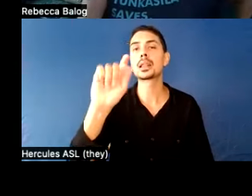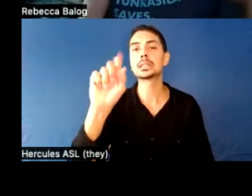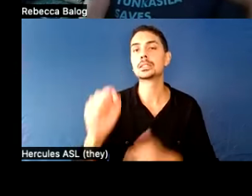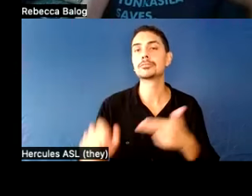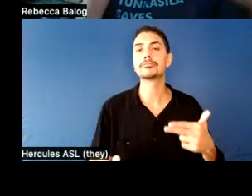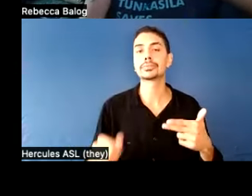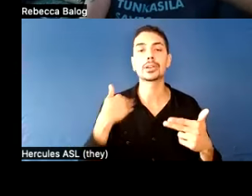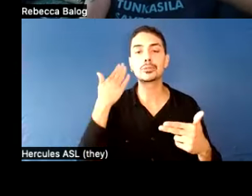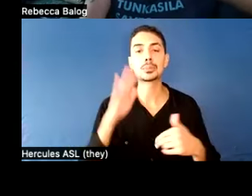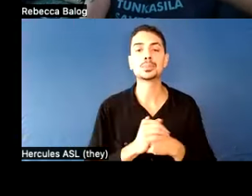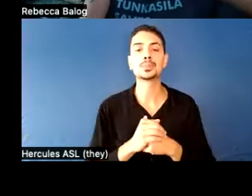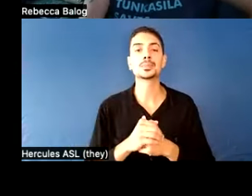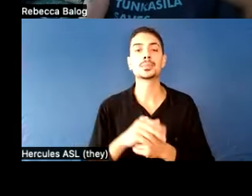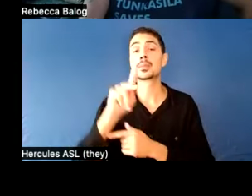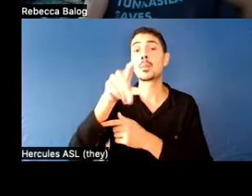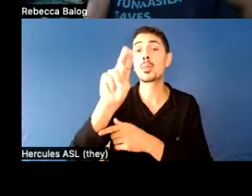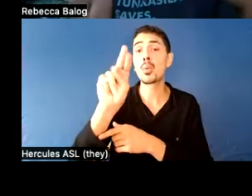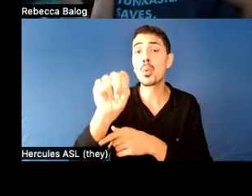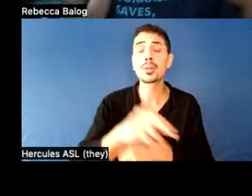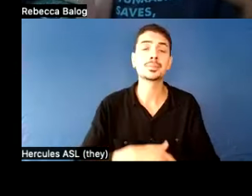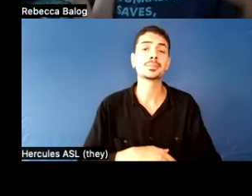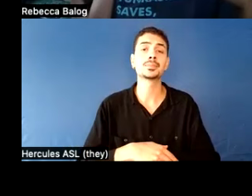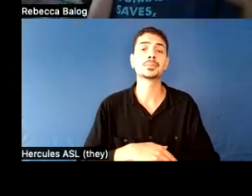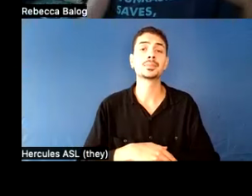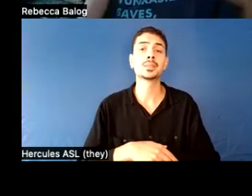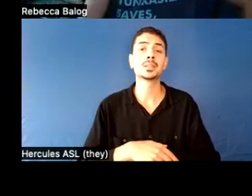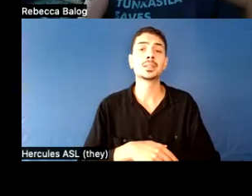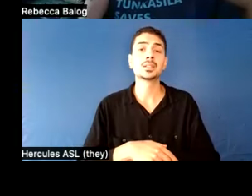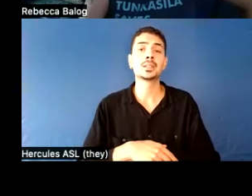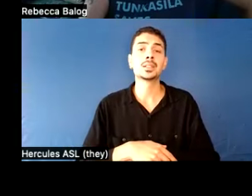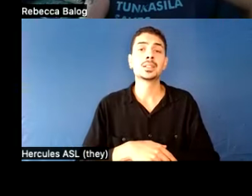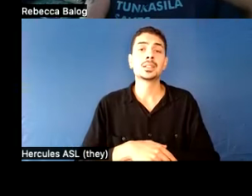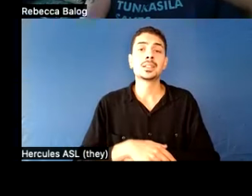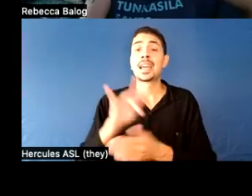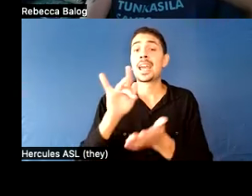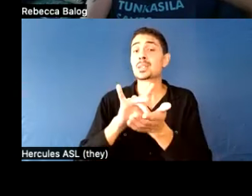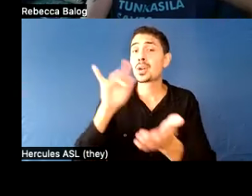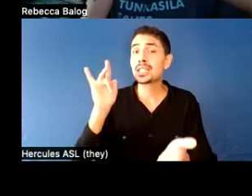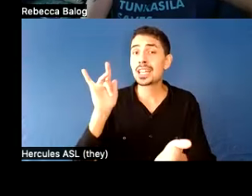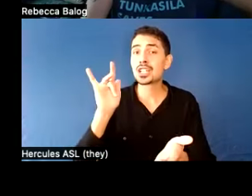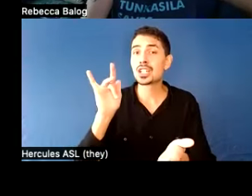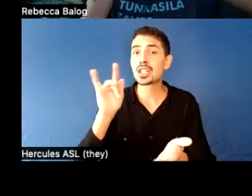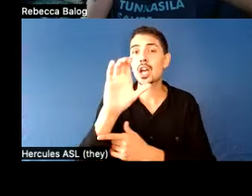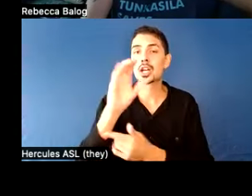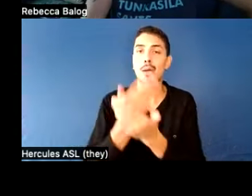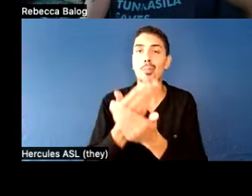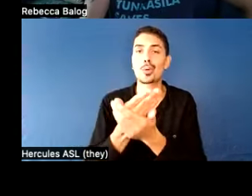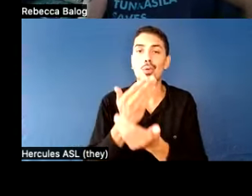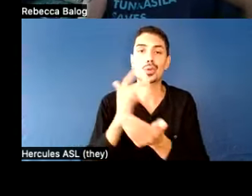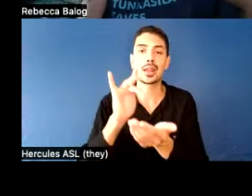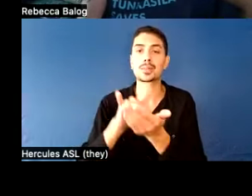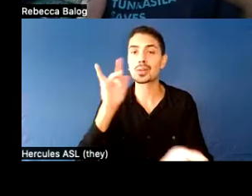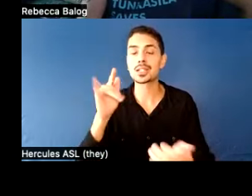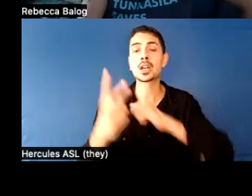thing. Commercial exploitation, again, same wheelhouse. And then exploitation by professionals, same